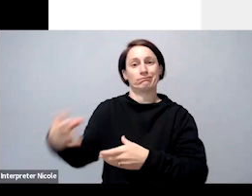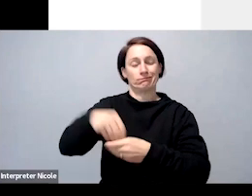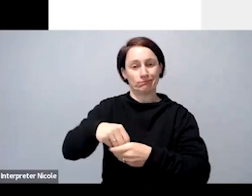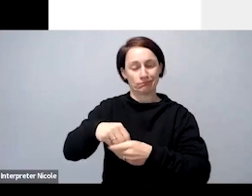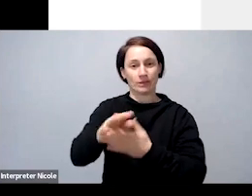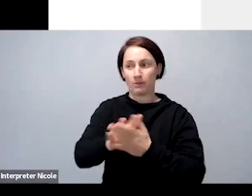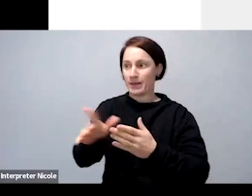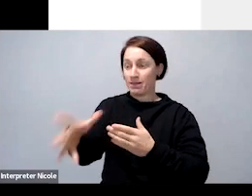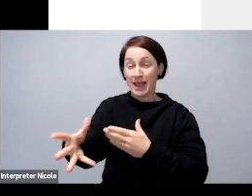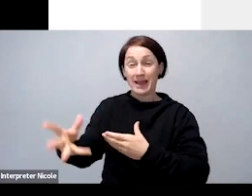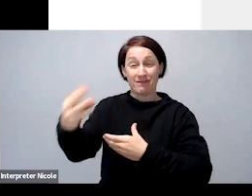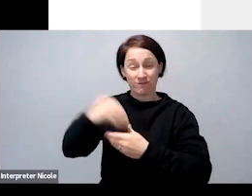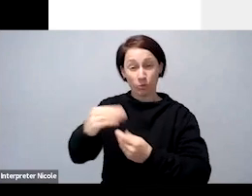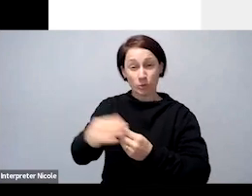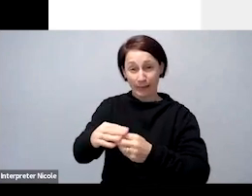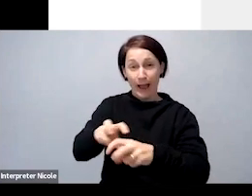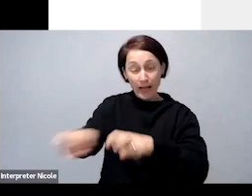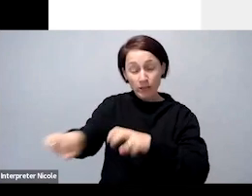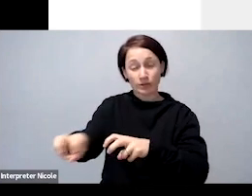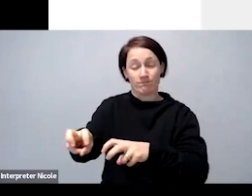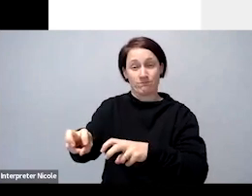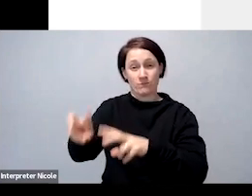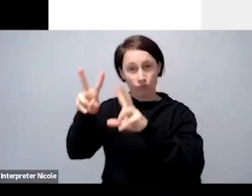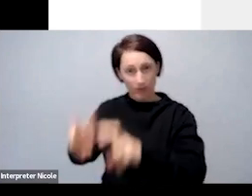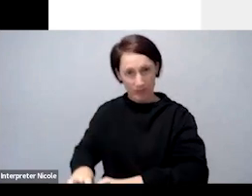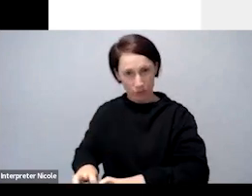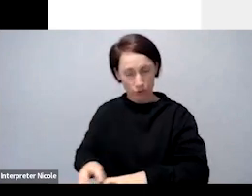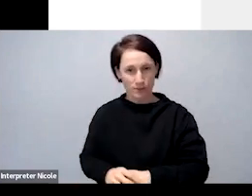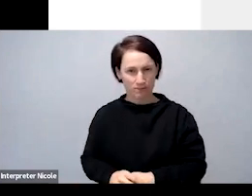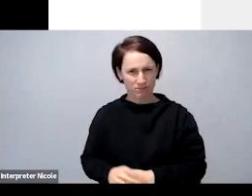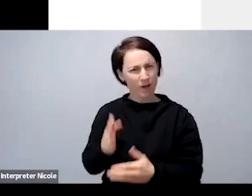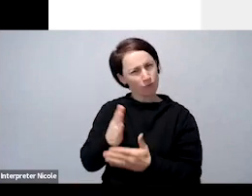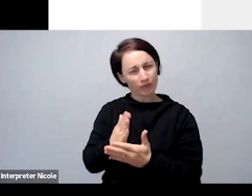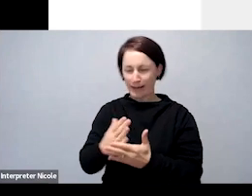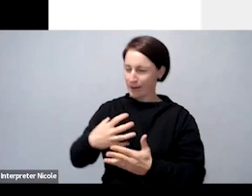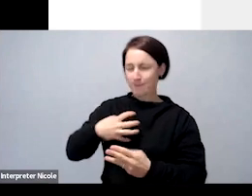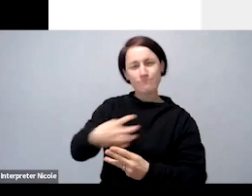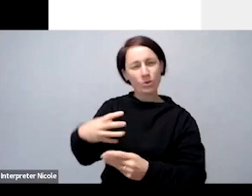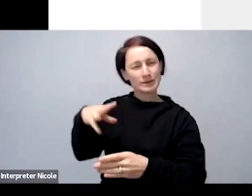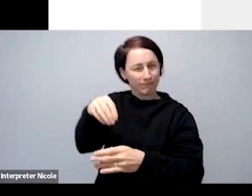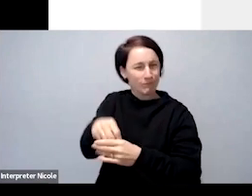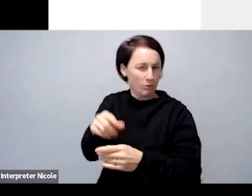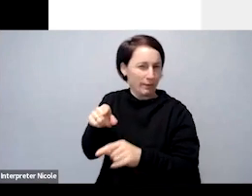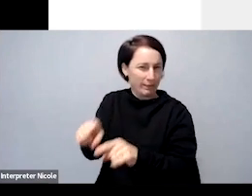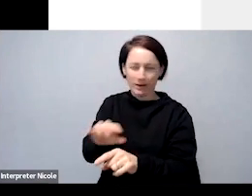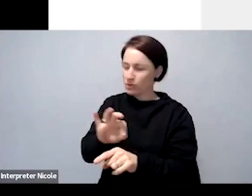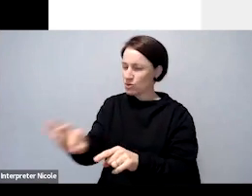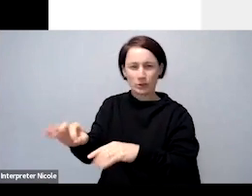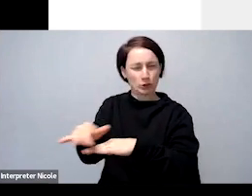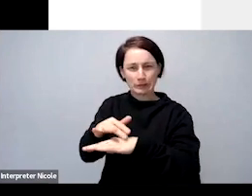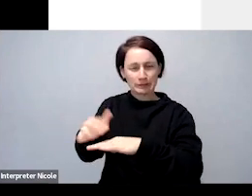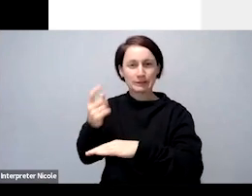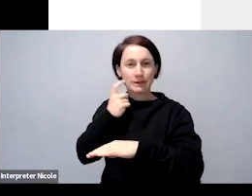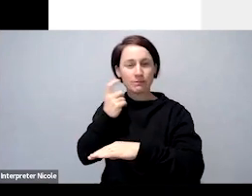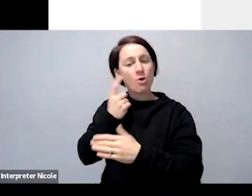and action-oriented research. But it's a little bit more dynamic than that, I suppose. It's not just about